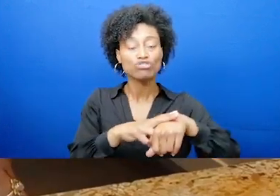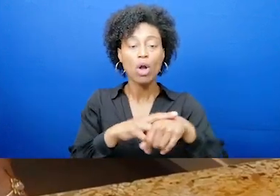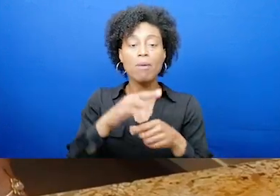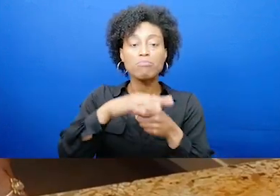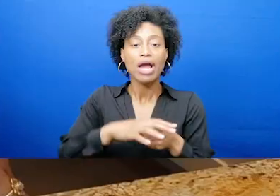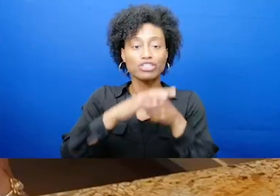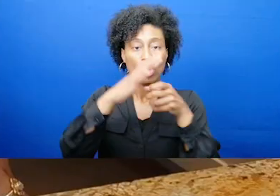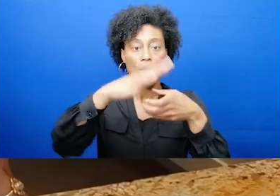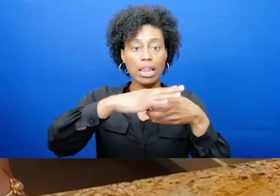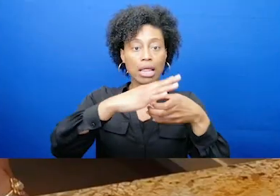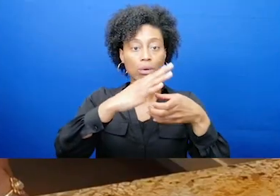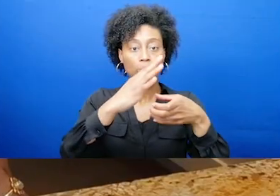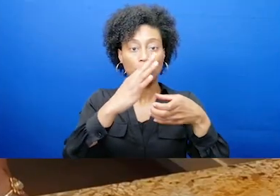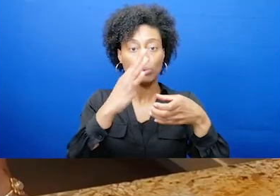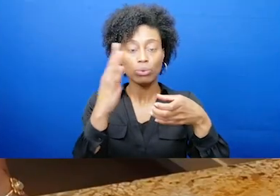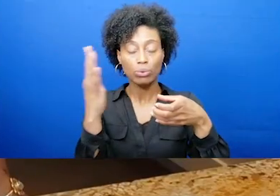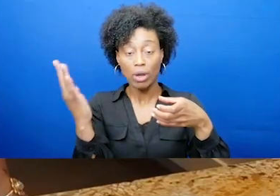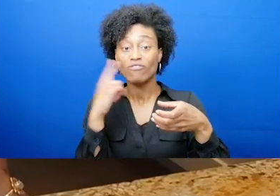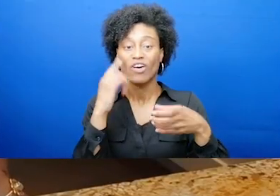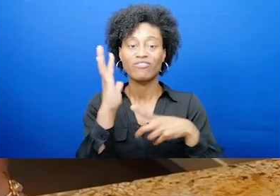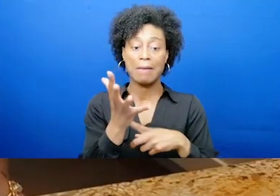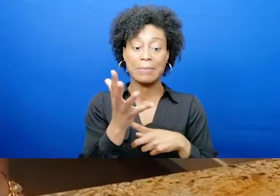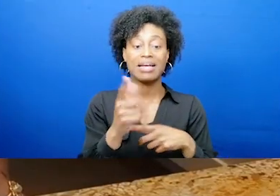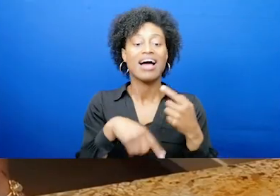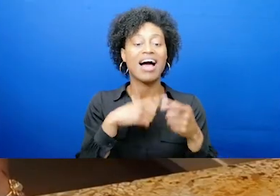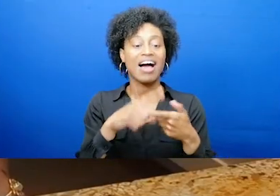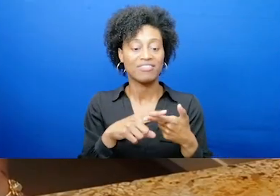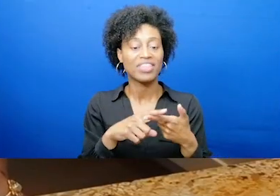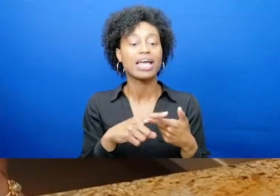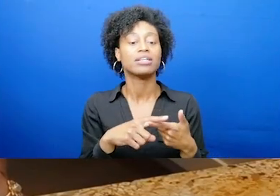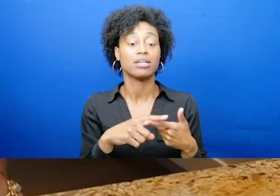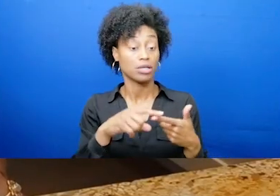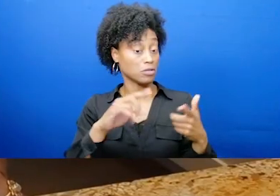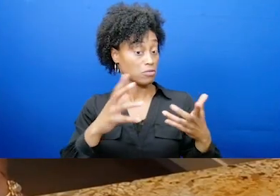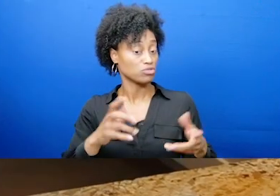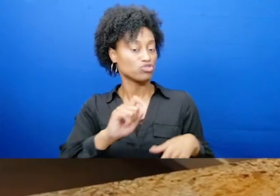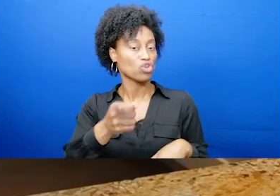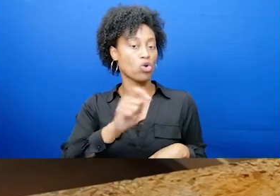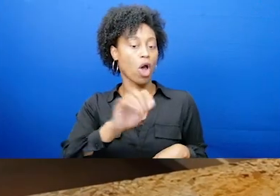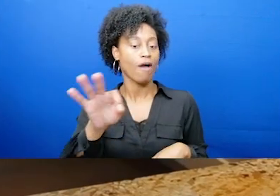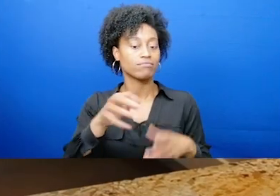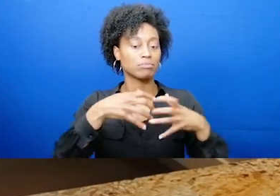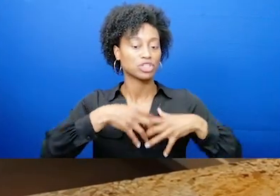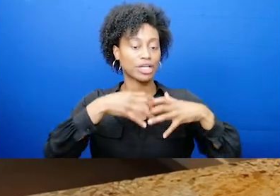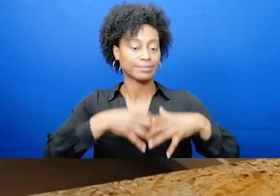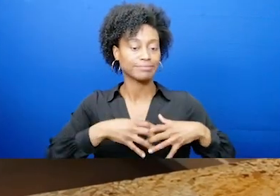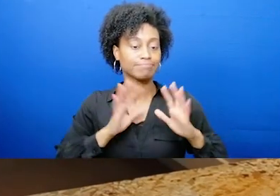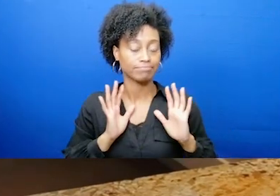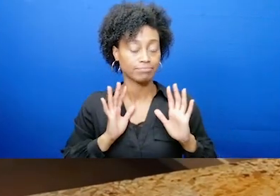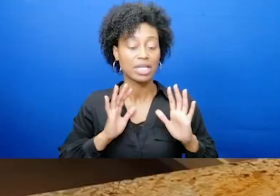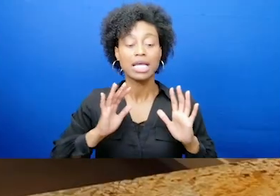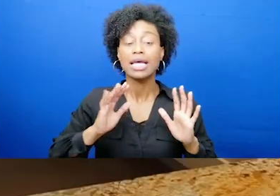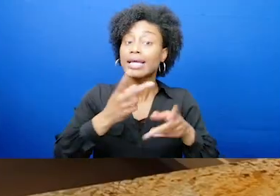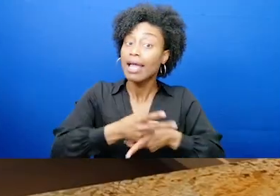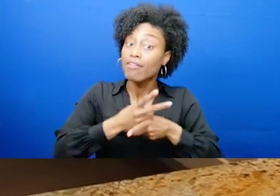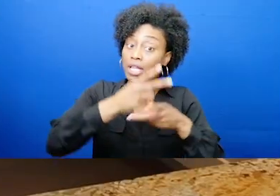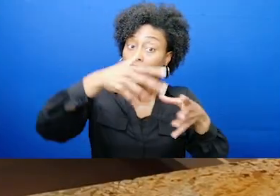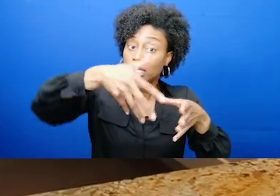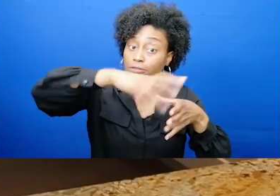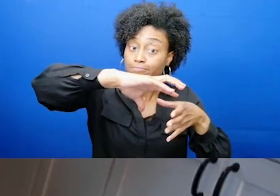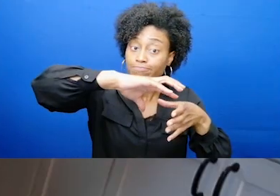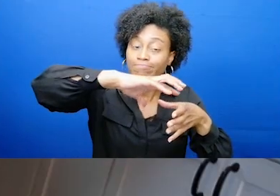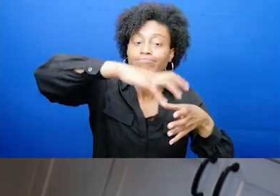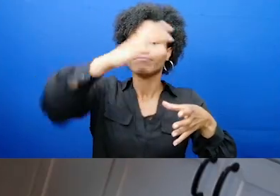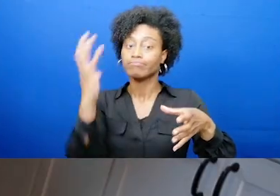5 minutes, then vent fully and turn off the machine. Carefully remove the top of the pot,